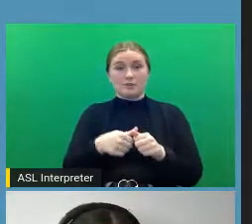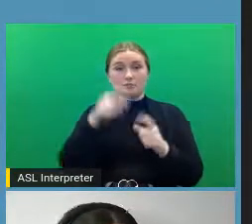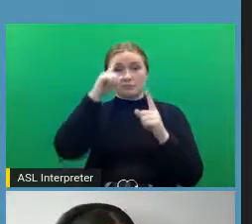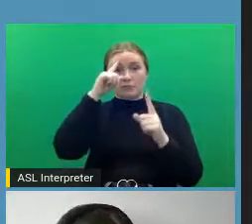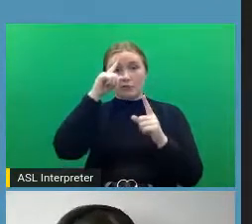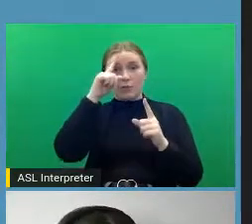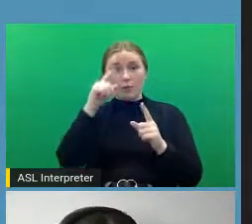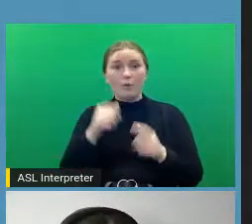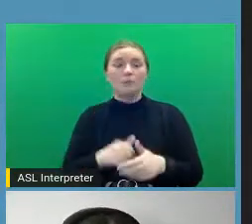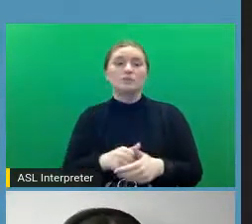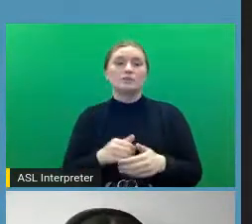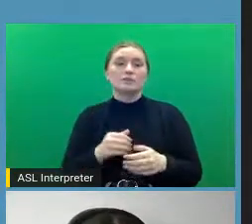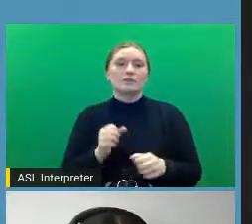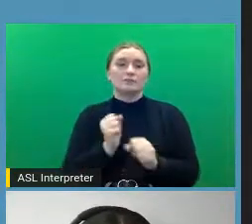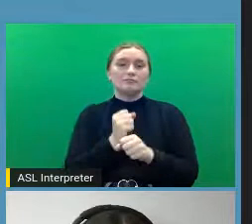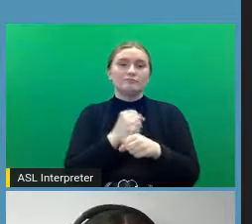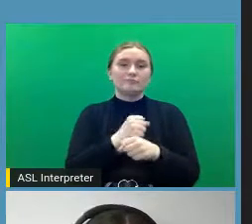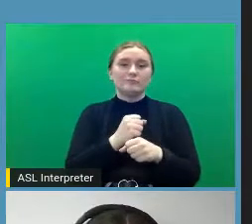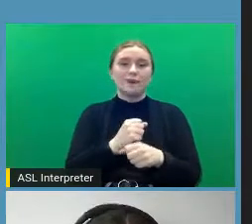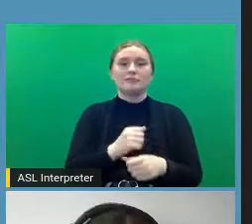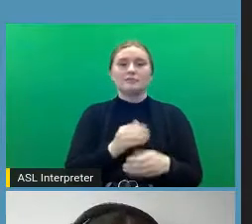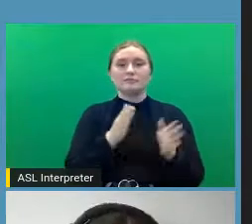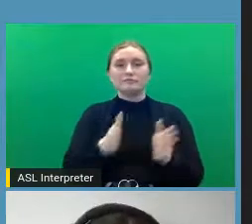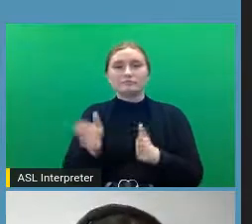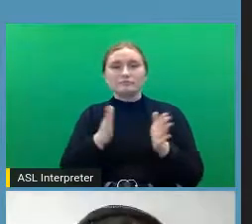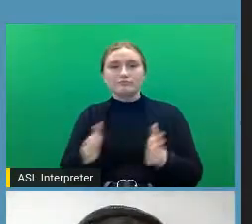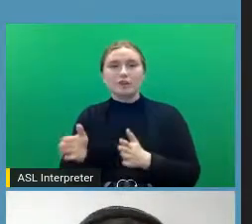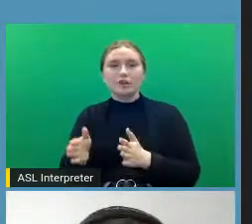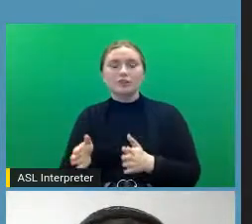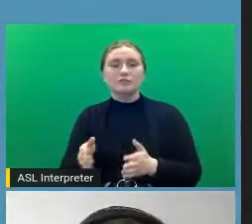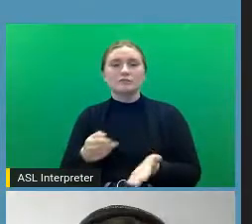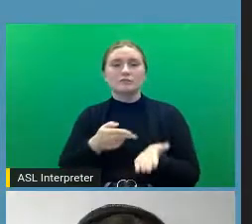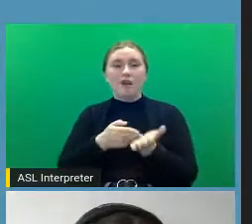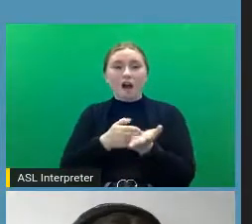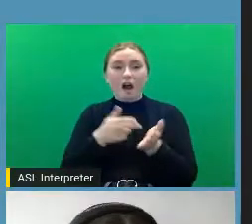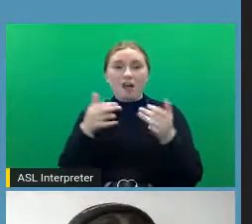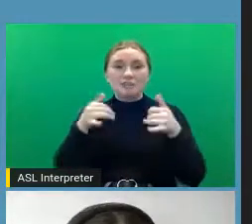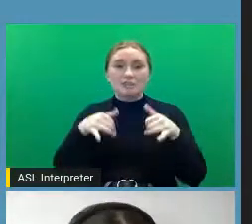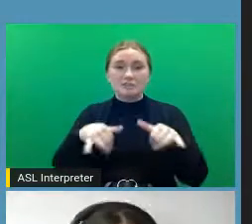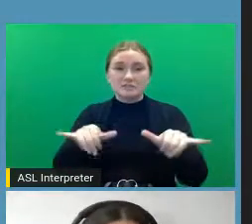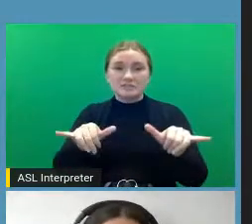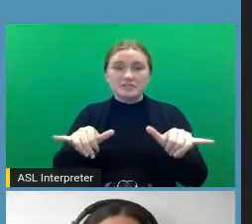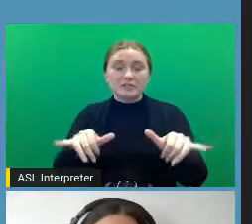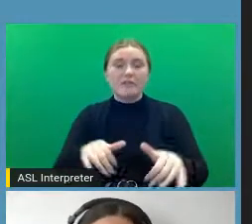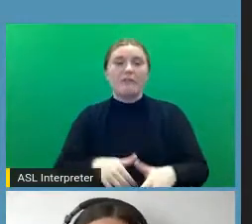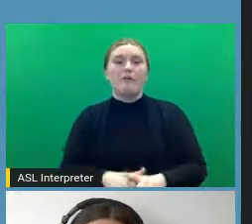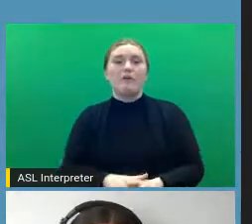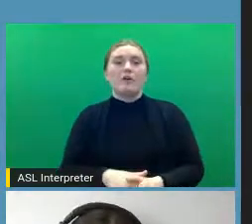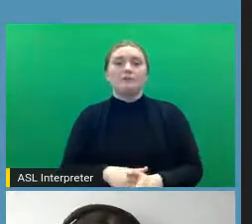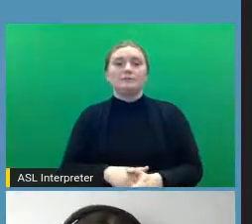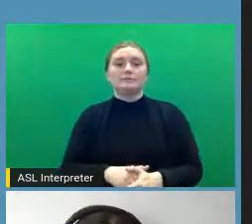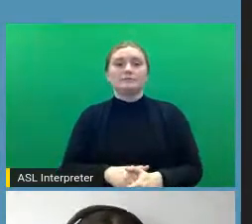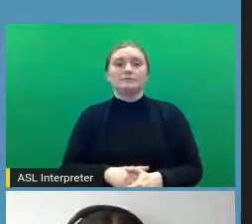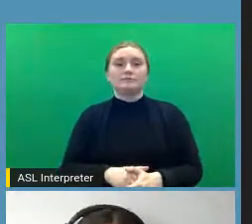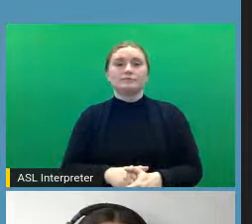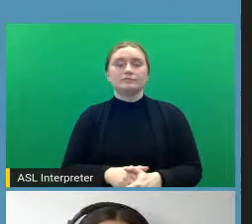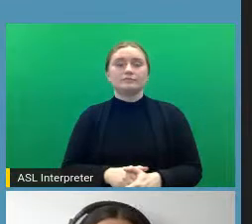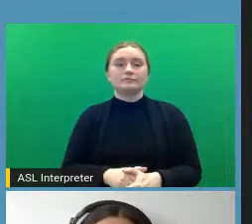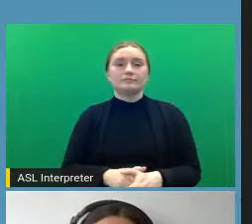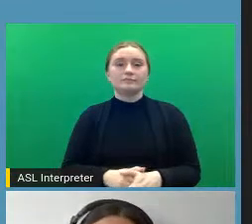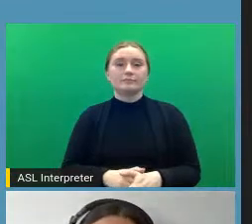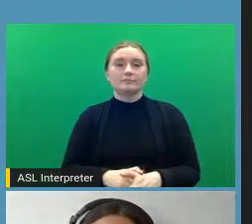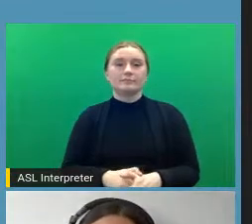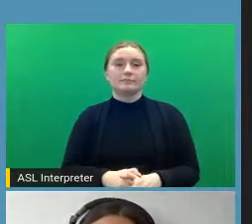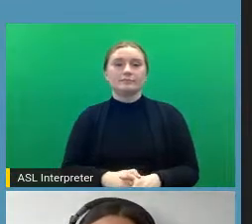process. Keep everyone honest. Remind, you know, whoever's, you know, being your talent, your subject in the